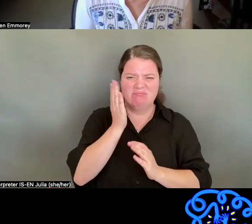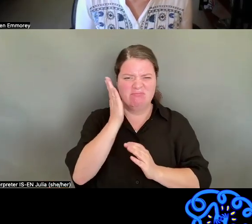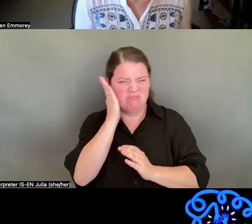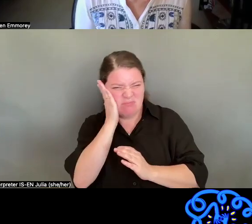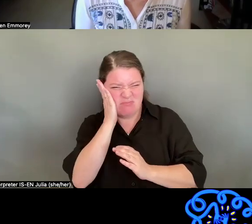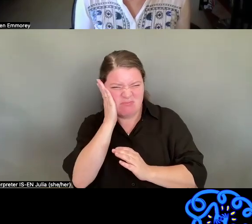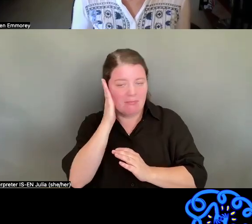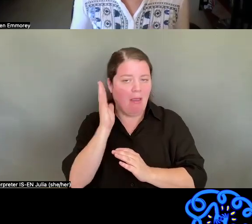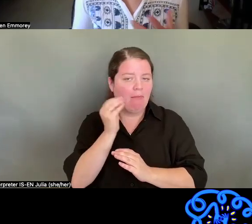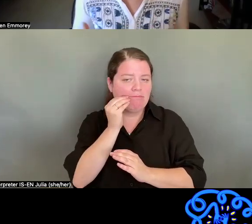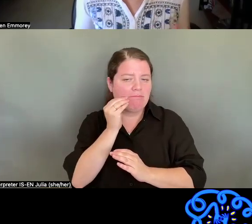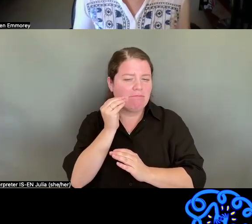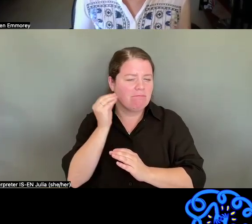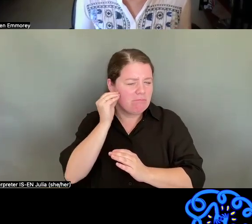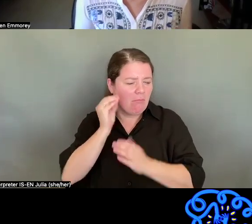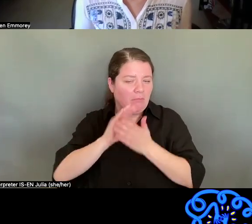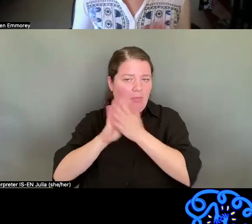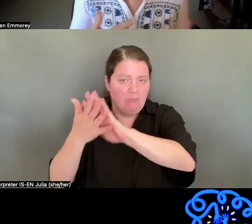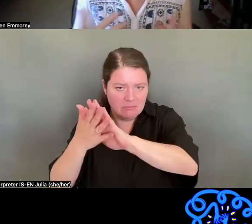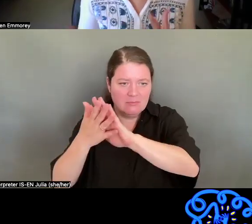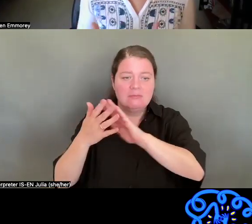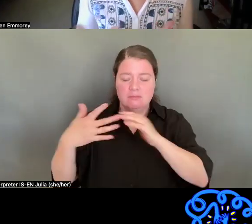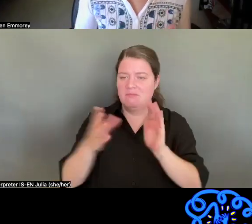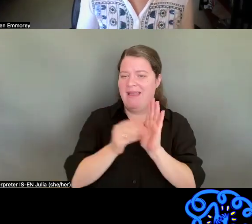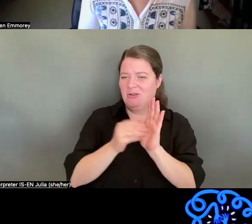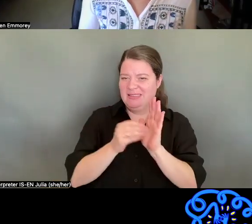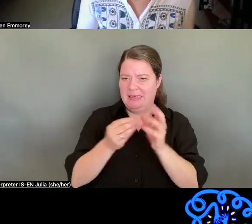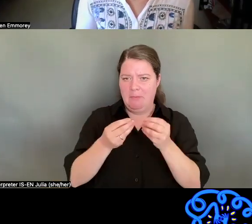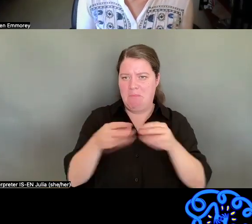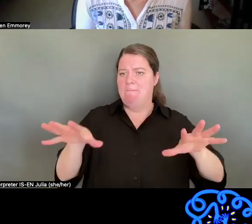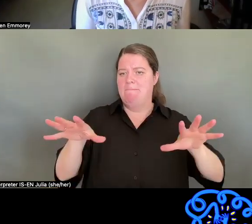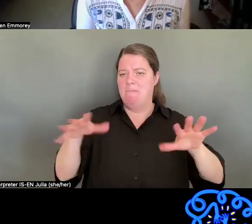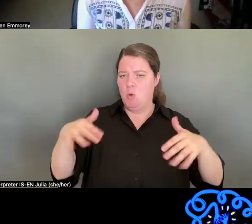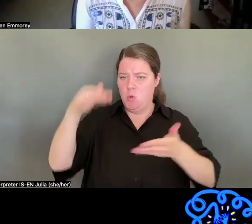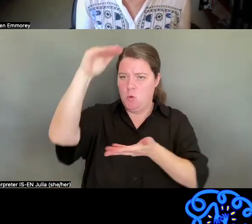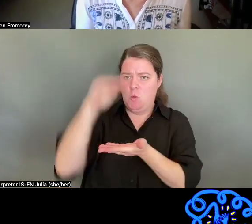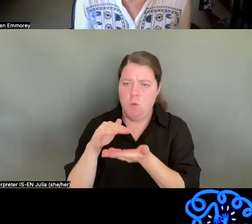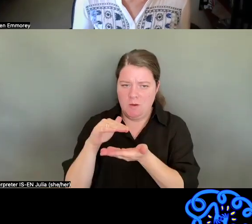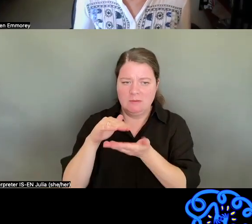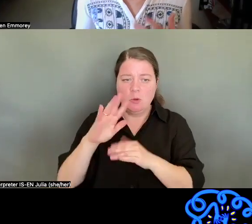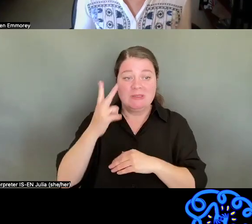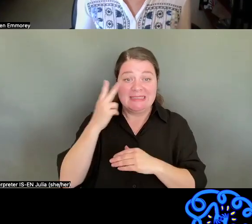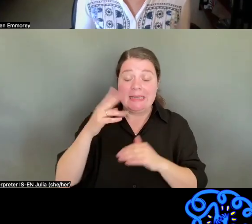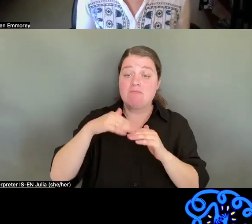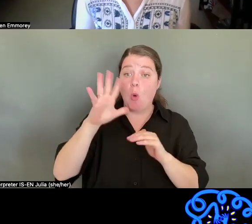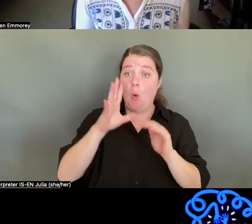that iconicity. So this may be one reason why we see this tendency for more iconic signs to